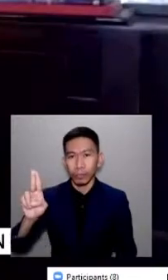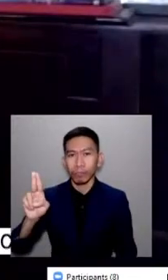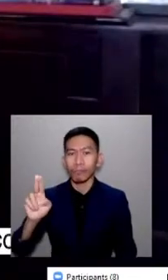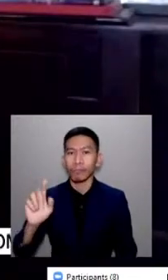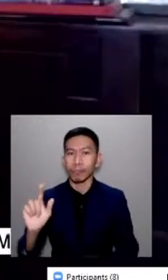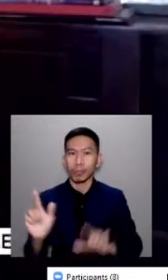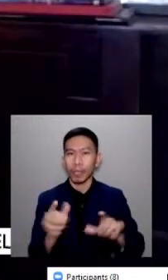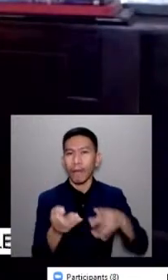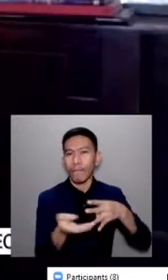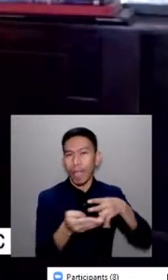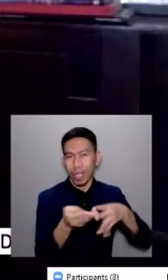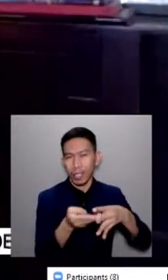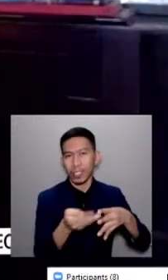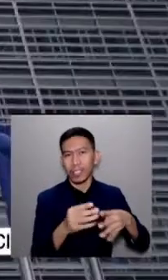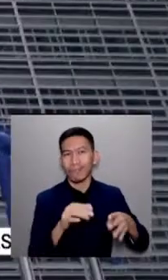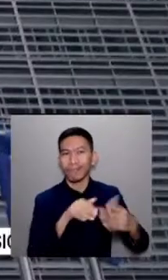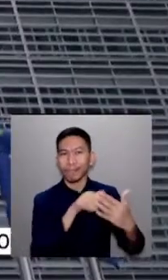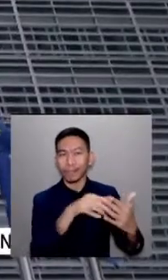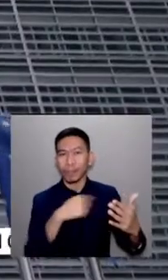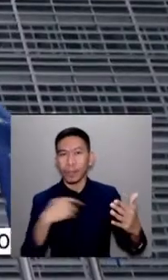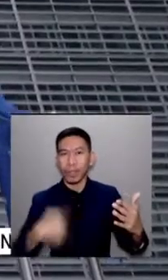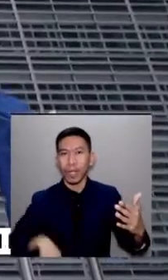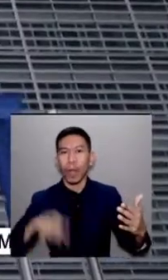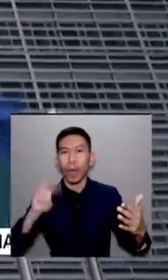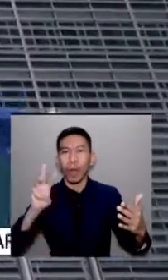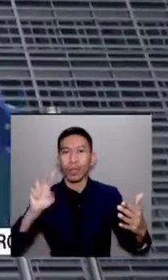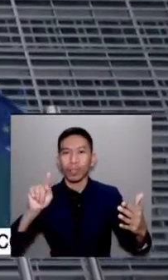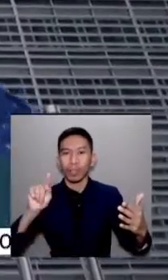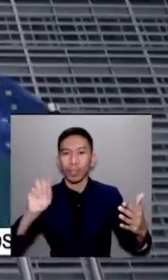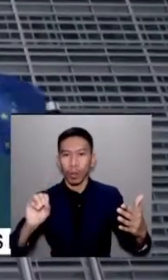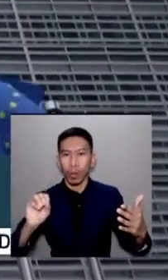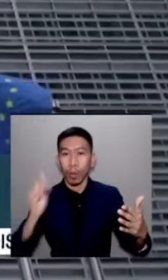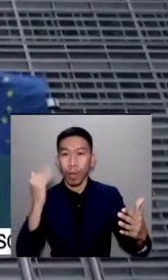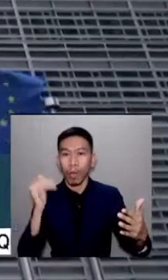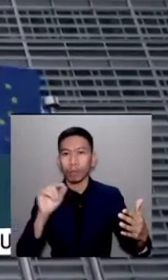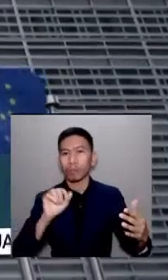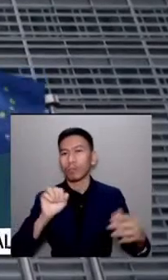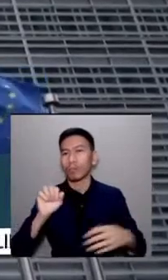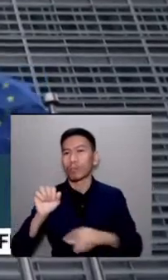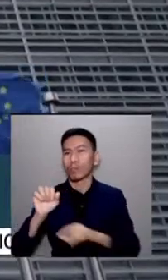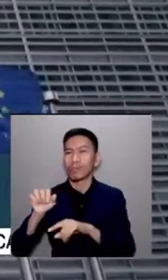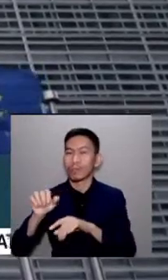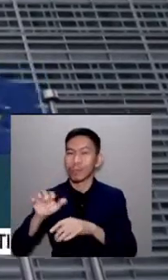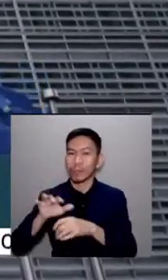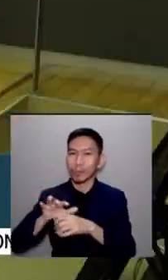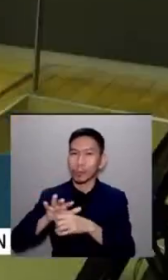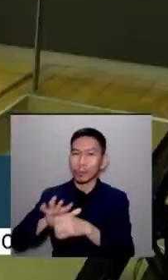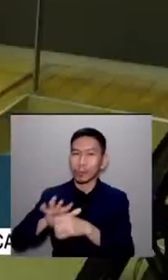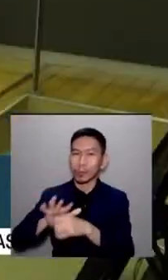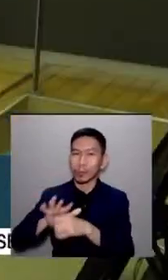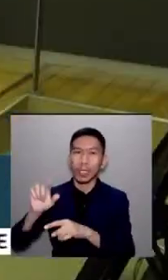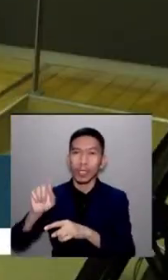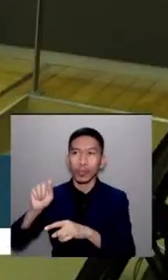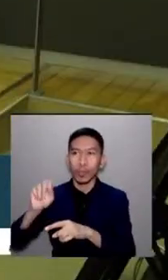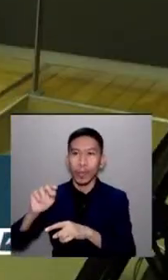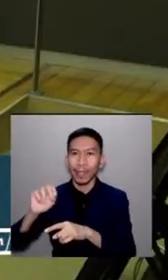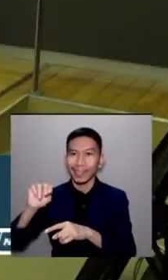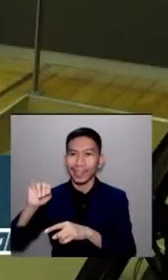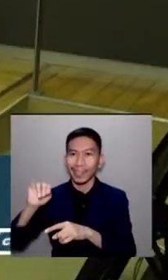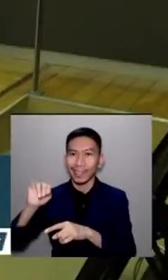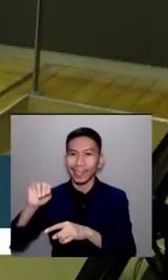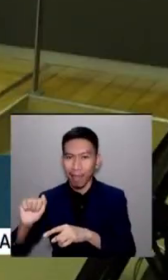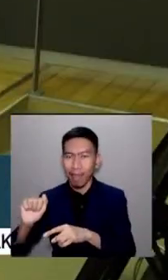China at the World Trade Organization for targeting Lithuania over its stance on Taiwan. EU leaders